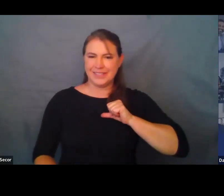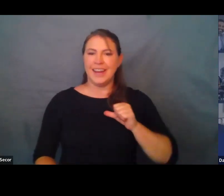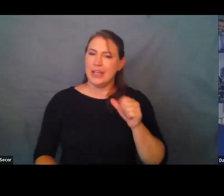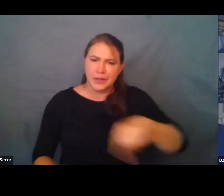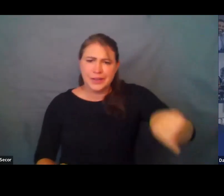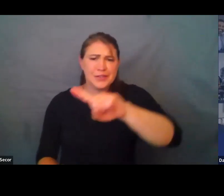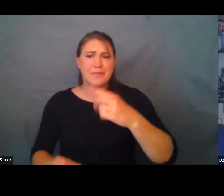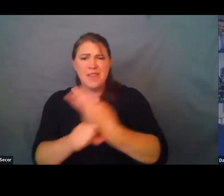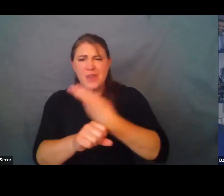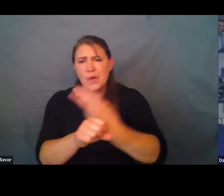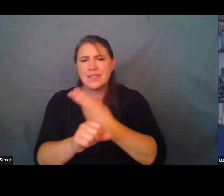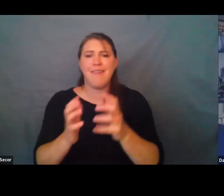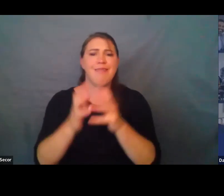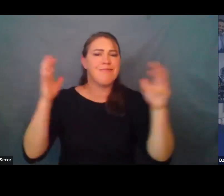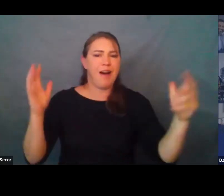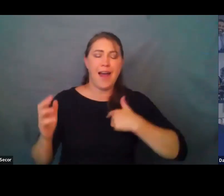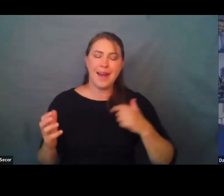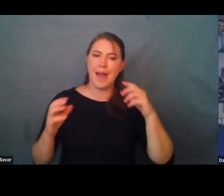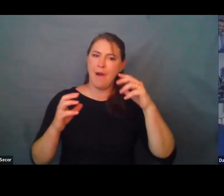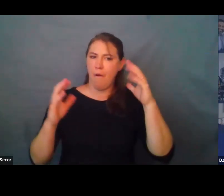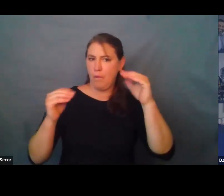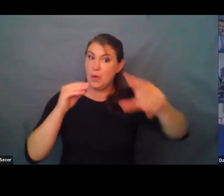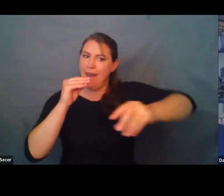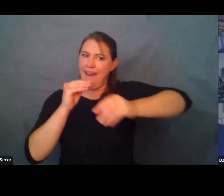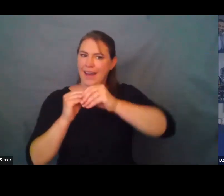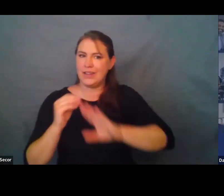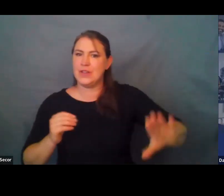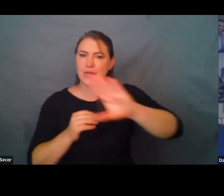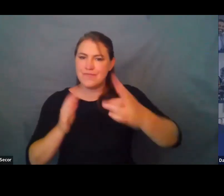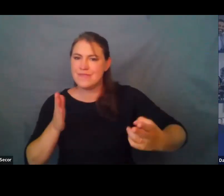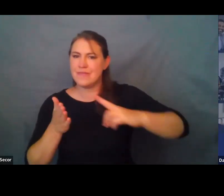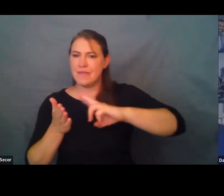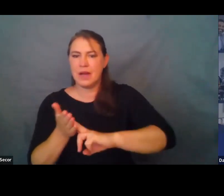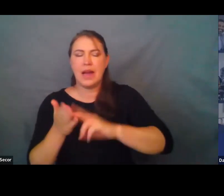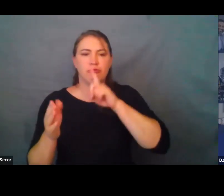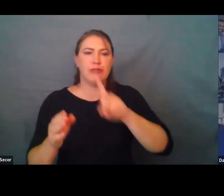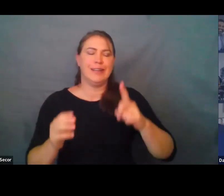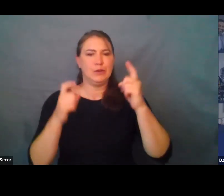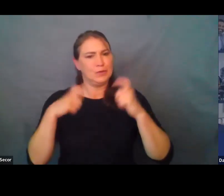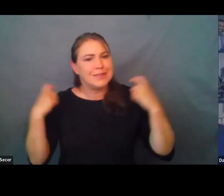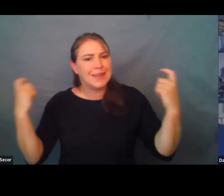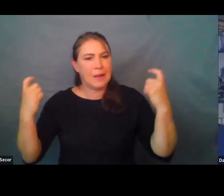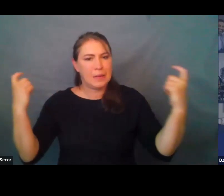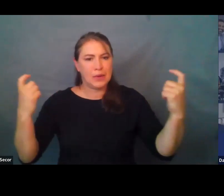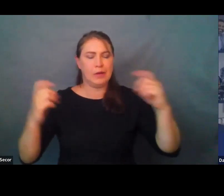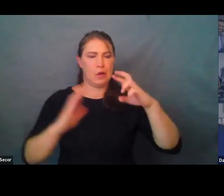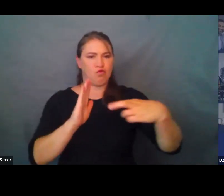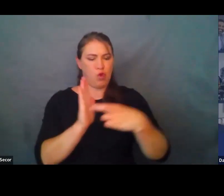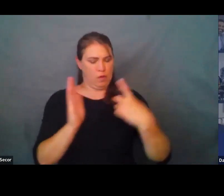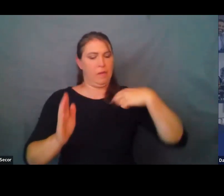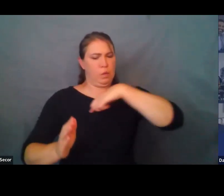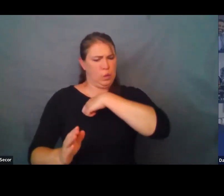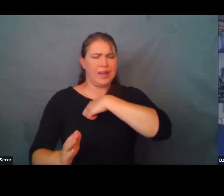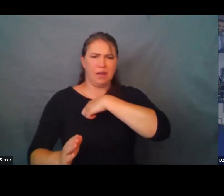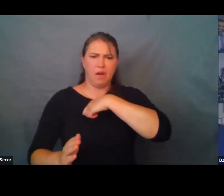on your signatures and also to celebrate the important role of the housing counseling profession. It is really a